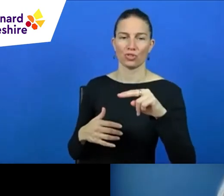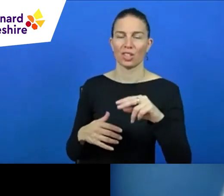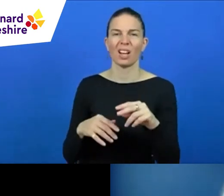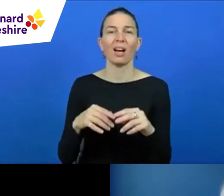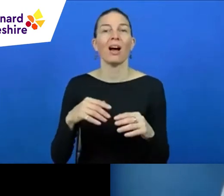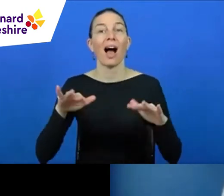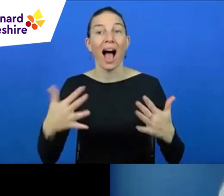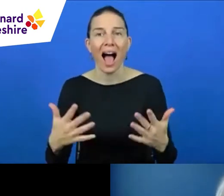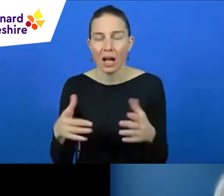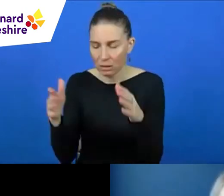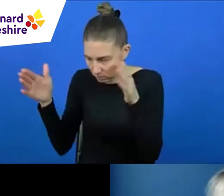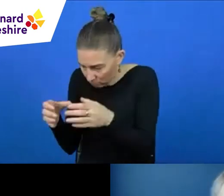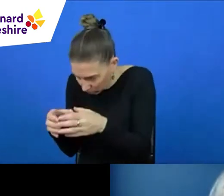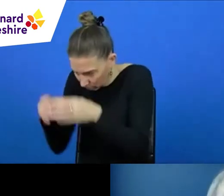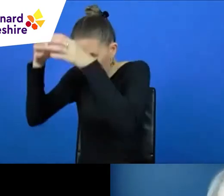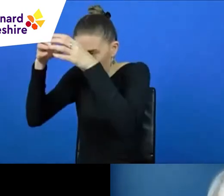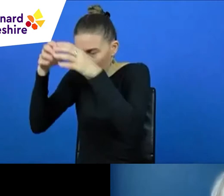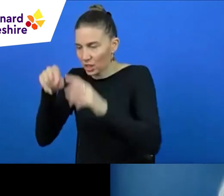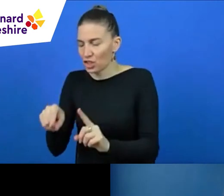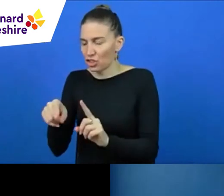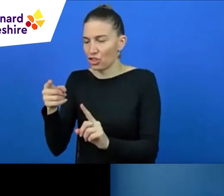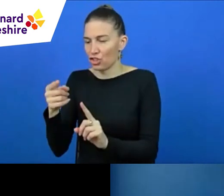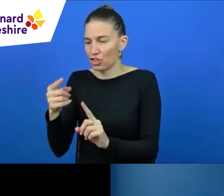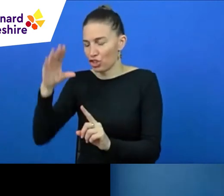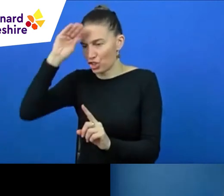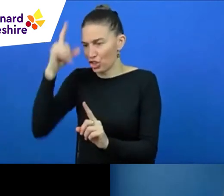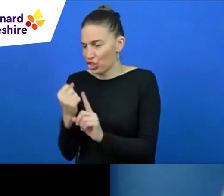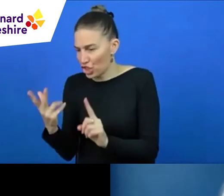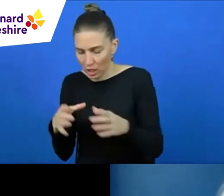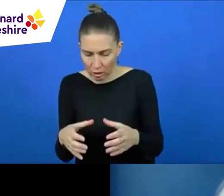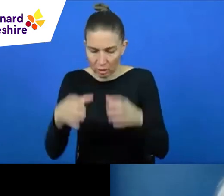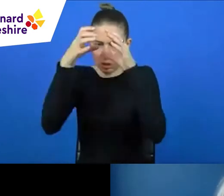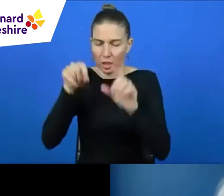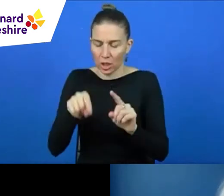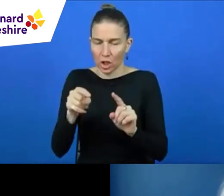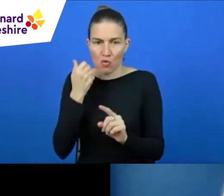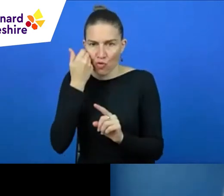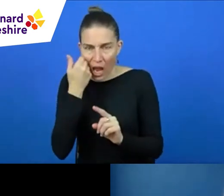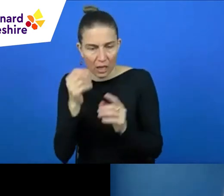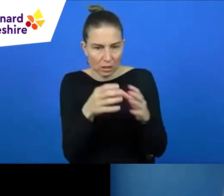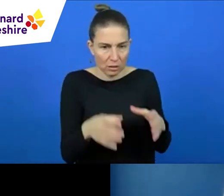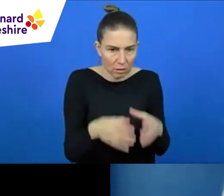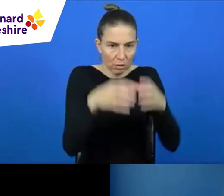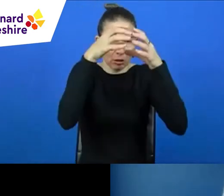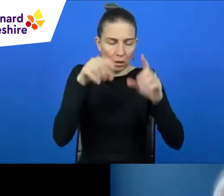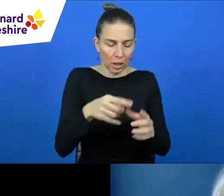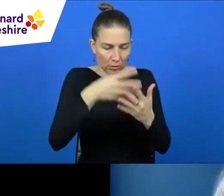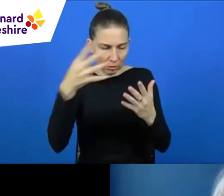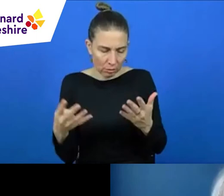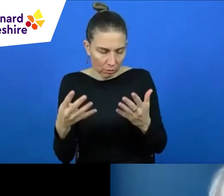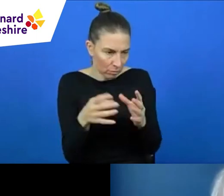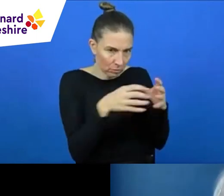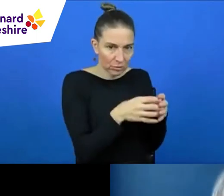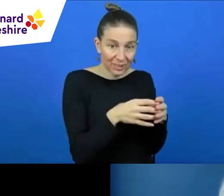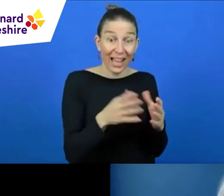and race and LGBTQ and disability and age. It's they're trying to take a comprehensive, holistic,